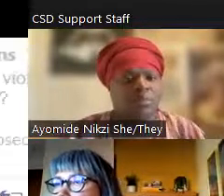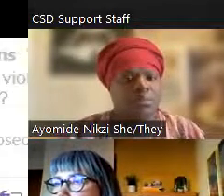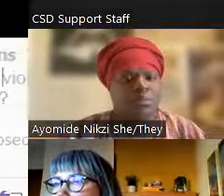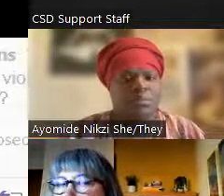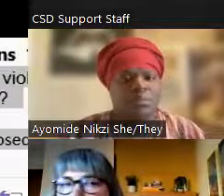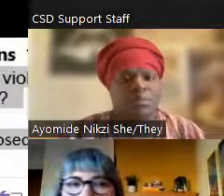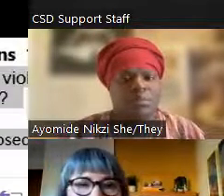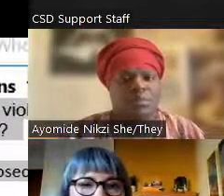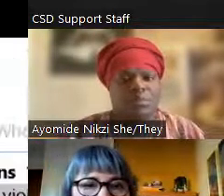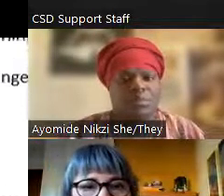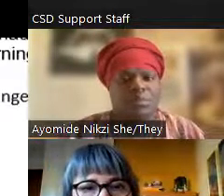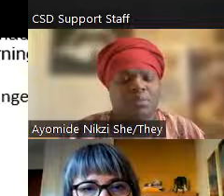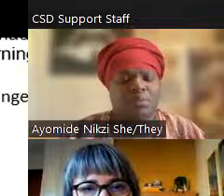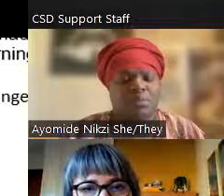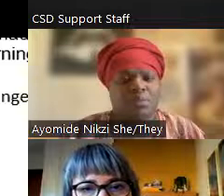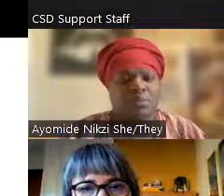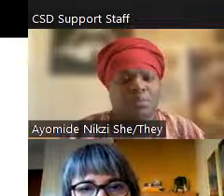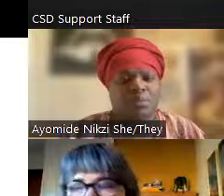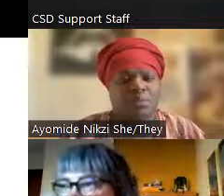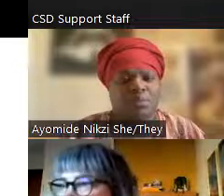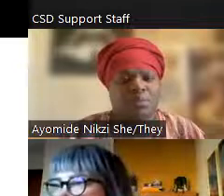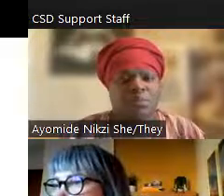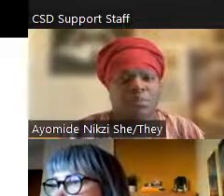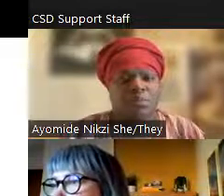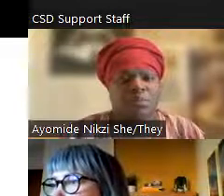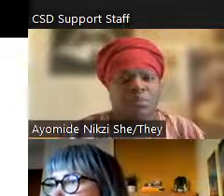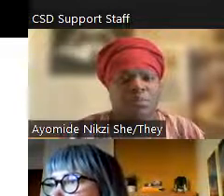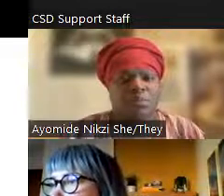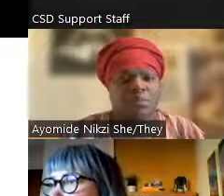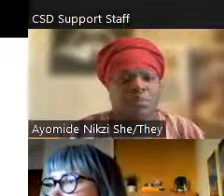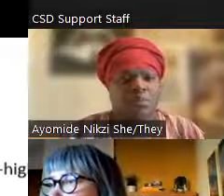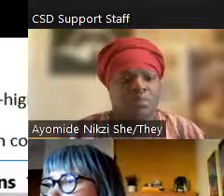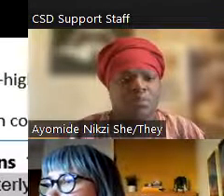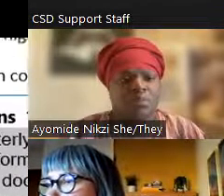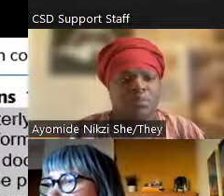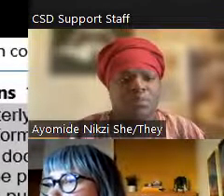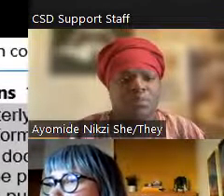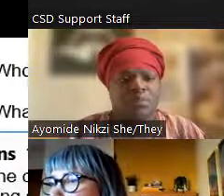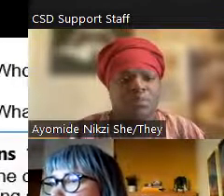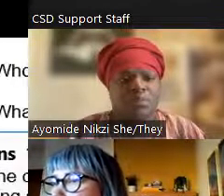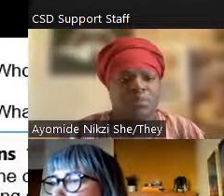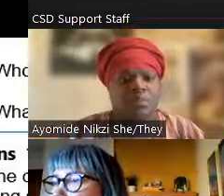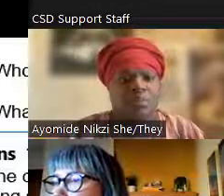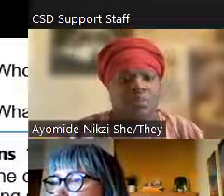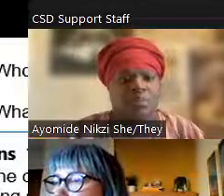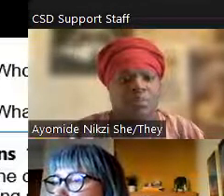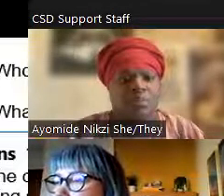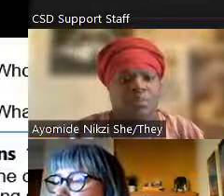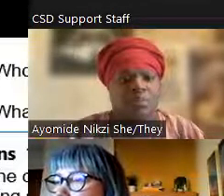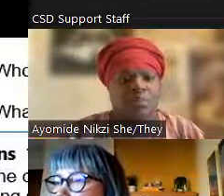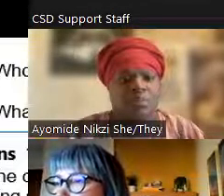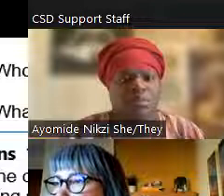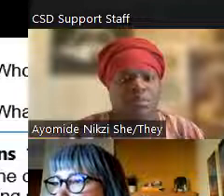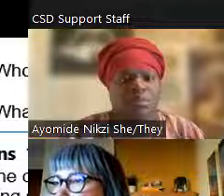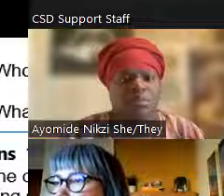sorry, it's hard for me to keep track. It's the one about subcommittees. Clarify the roles of co-chairs and the full commission in